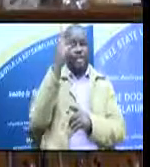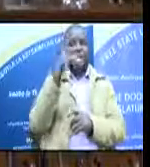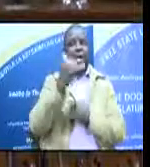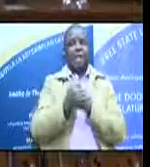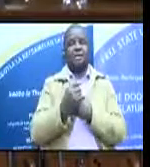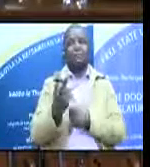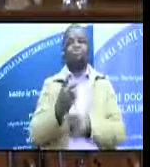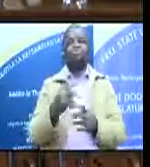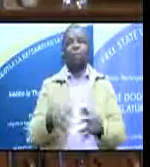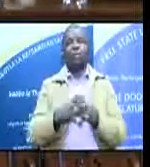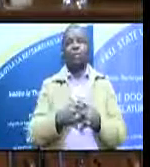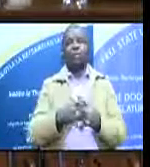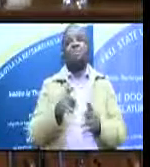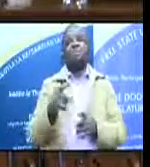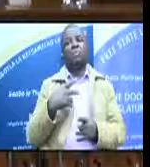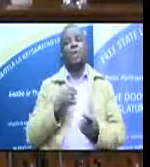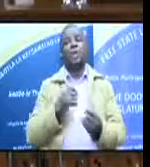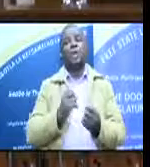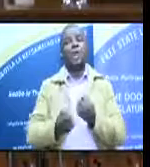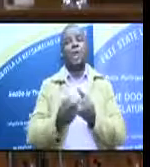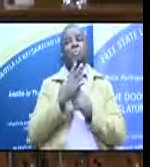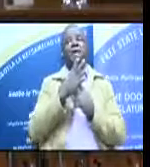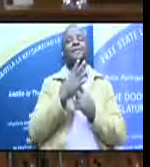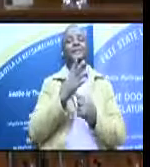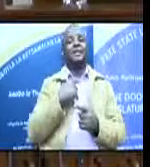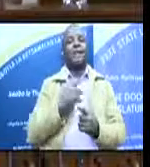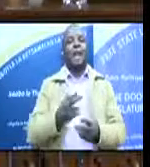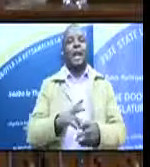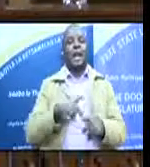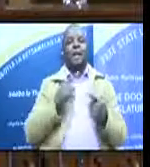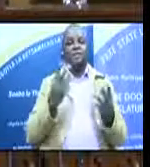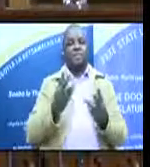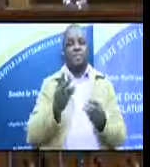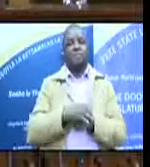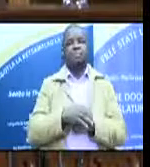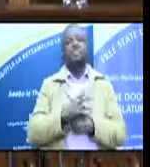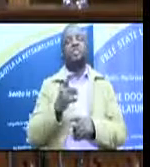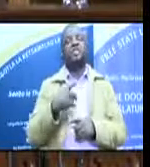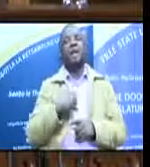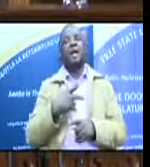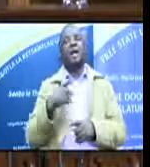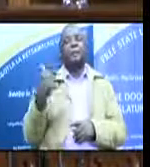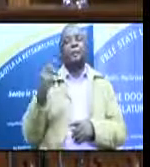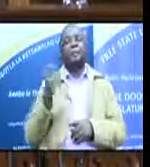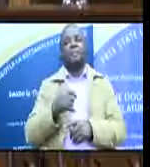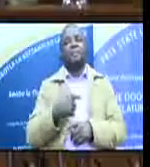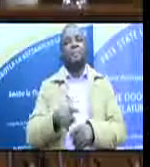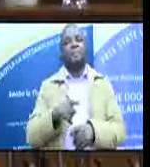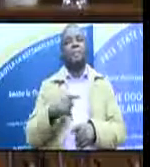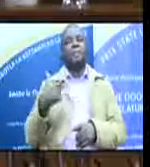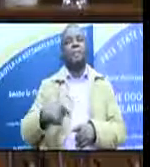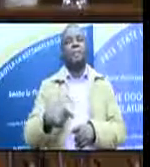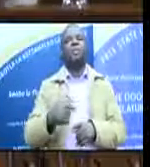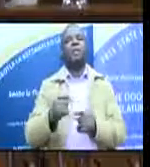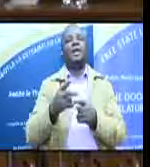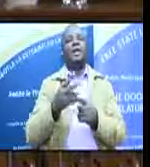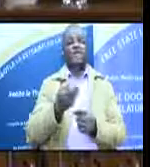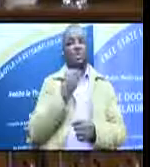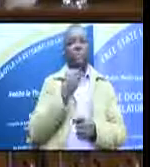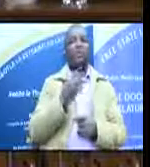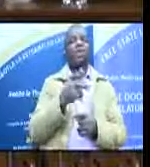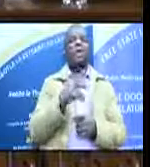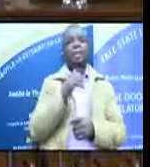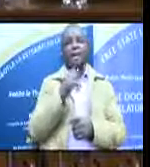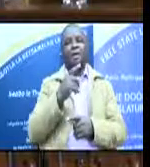This is evident in the increase in price and fuel, food, and the inevitable latent medical inflation.